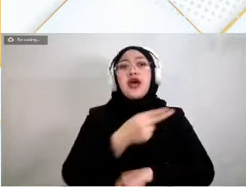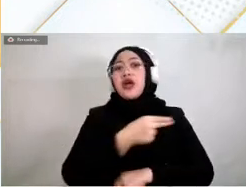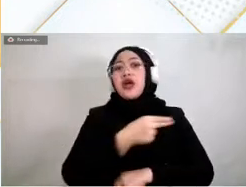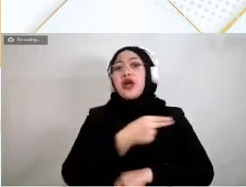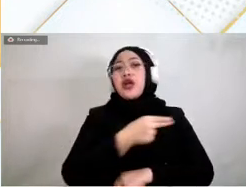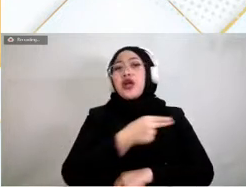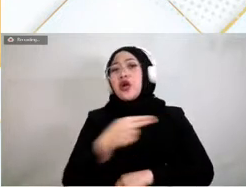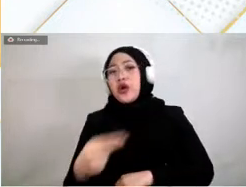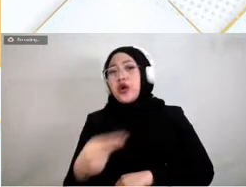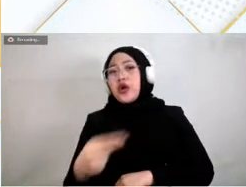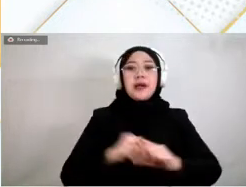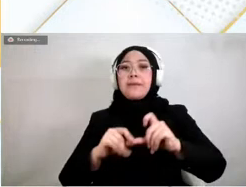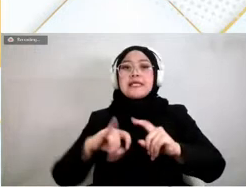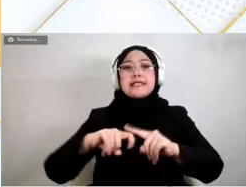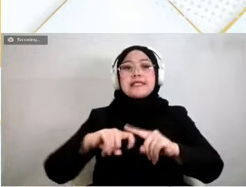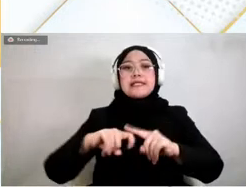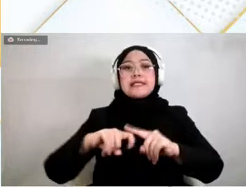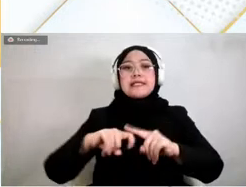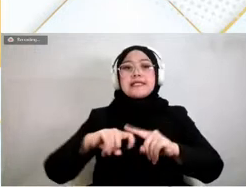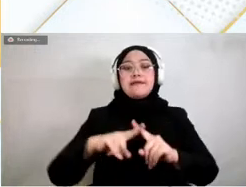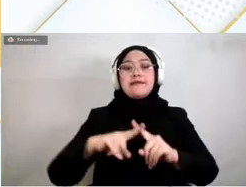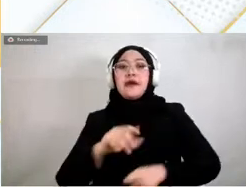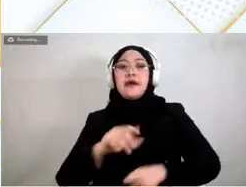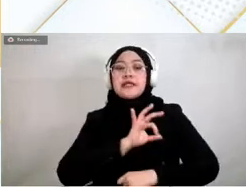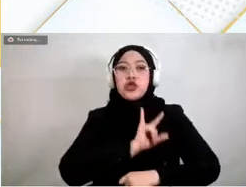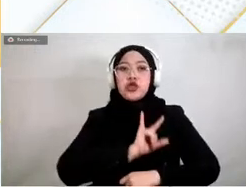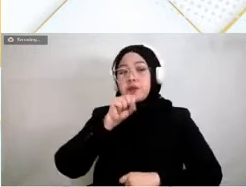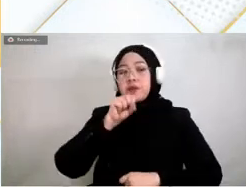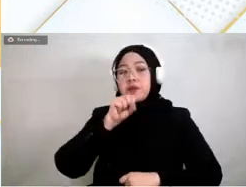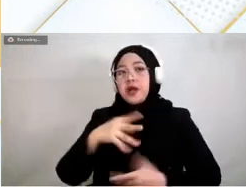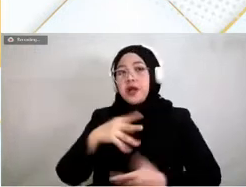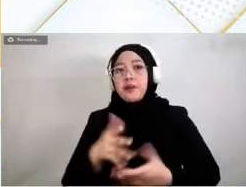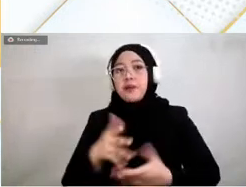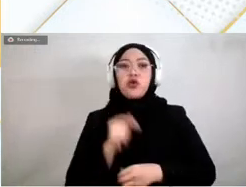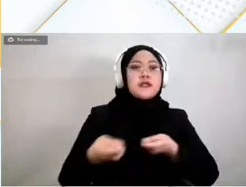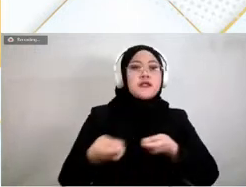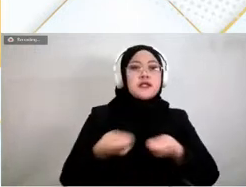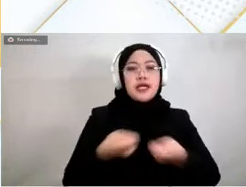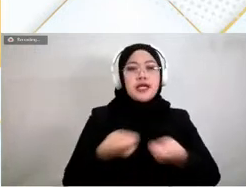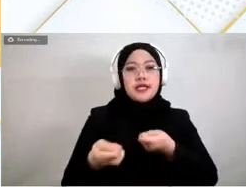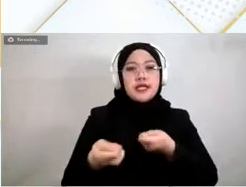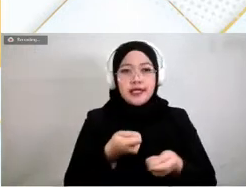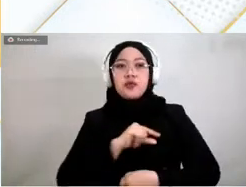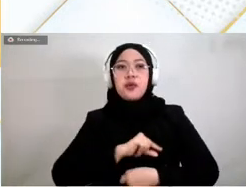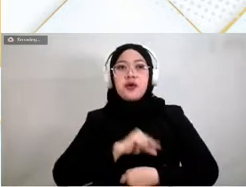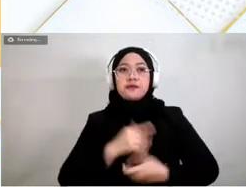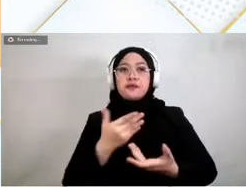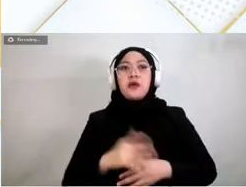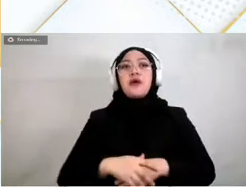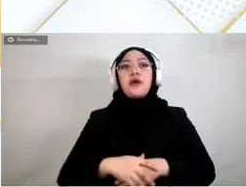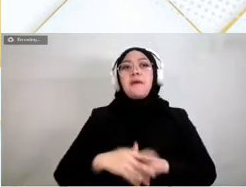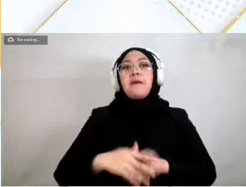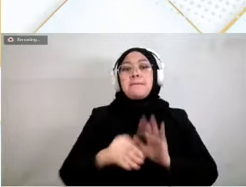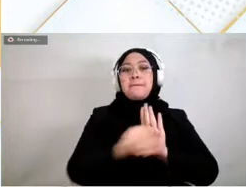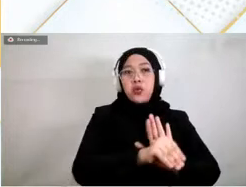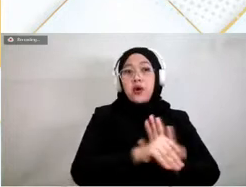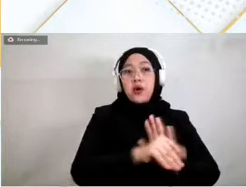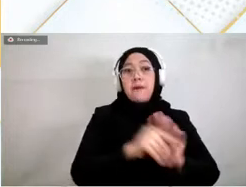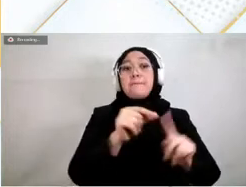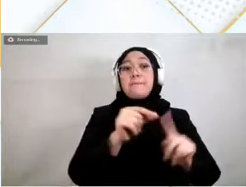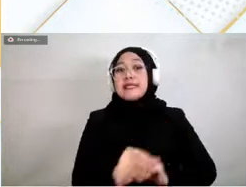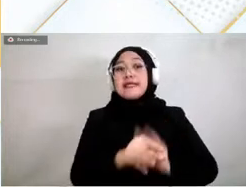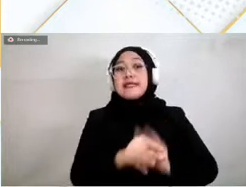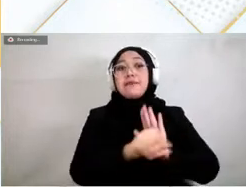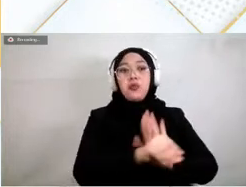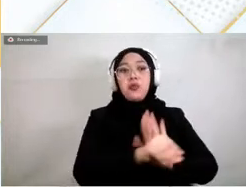region, President Joko Widodo realizes the strategic value in ensuring Papua Province and West Papua